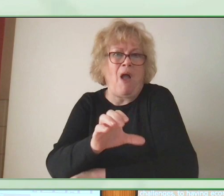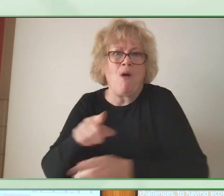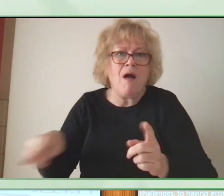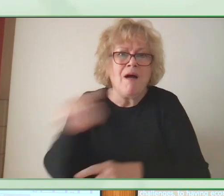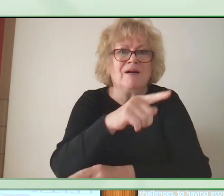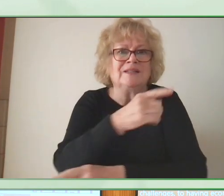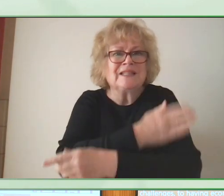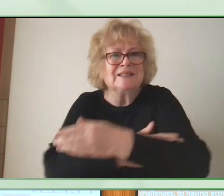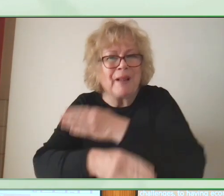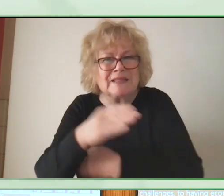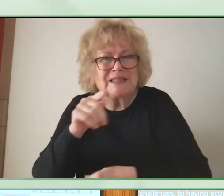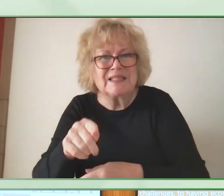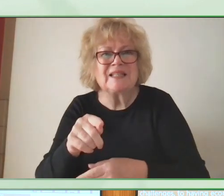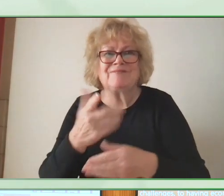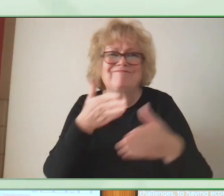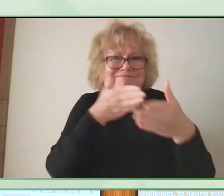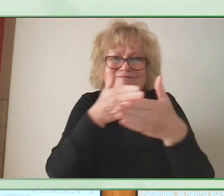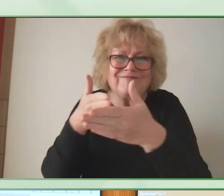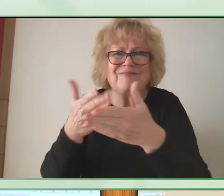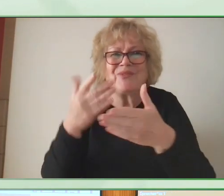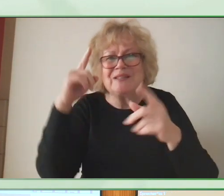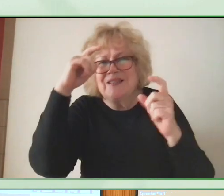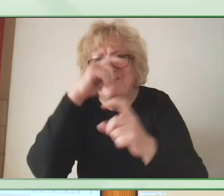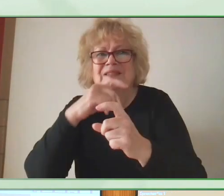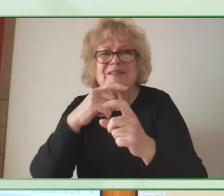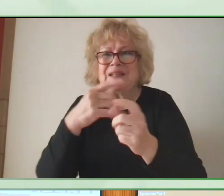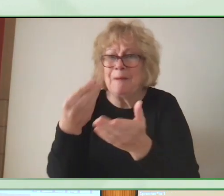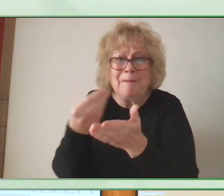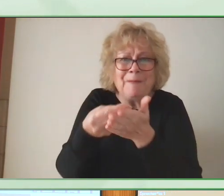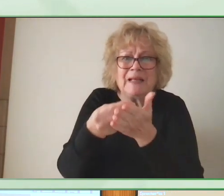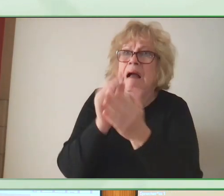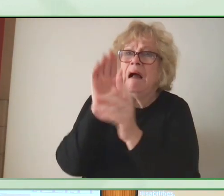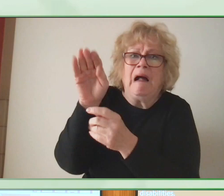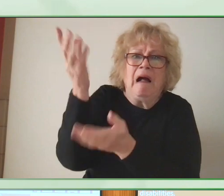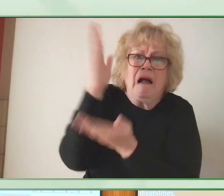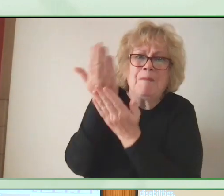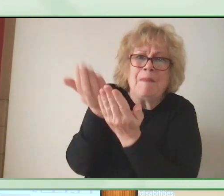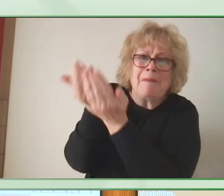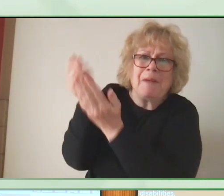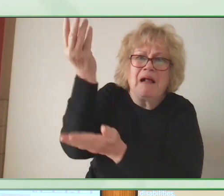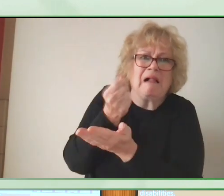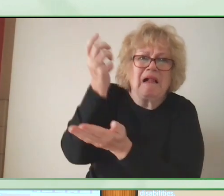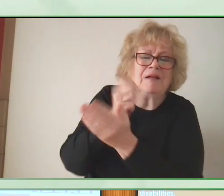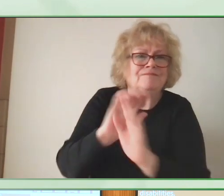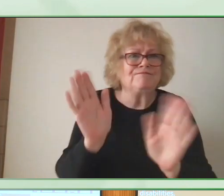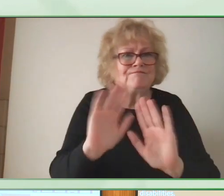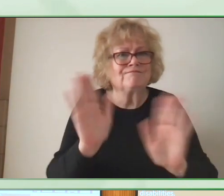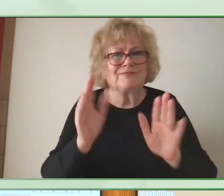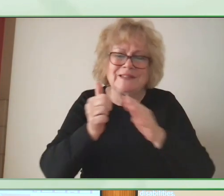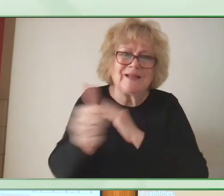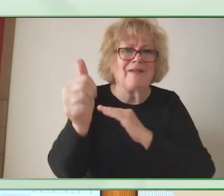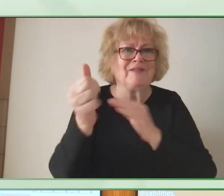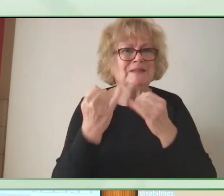poultry farming for women with disabilities. So what do we mean by this is that we empower 50 women